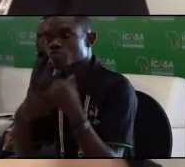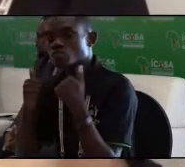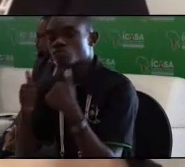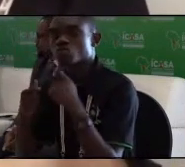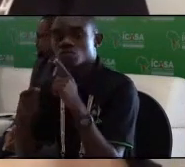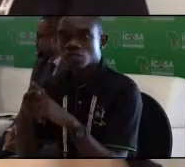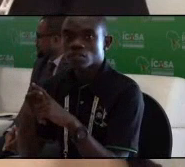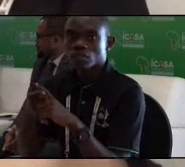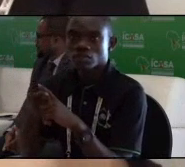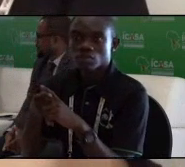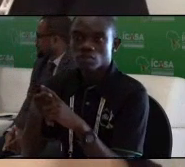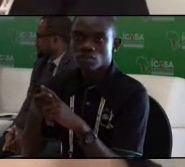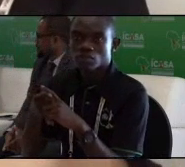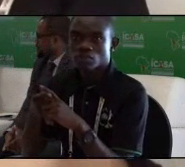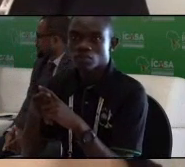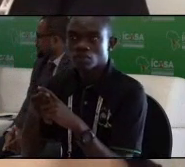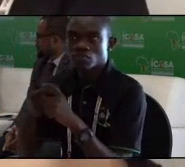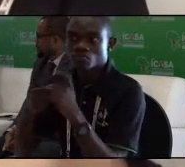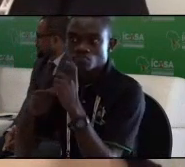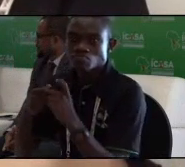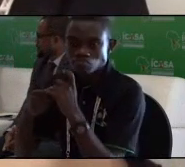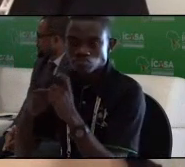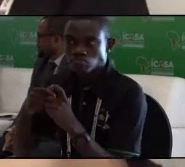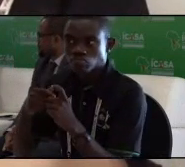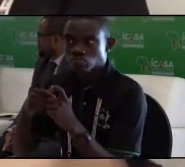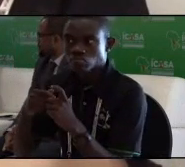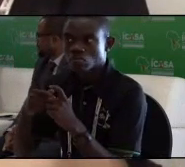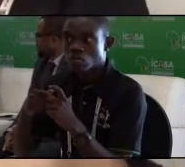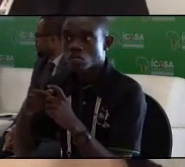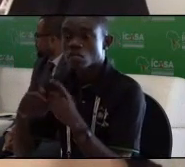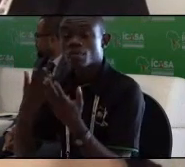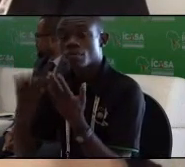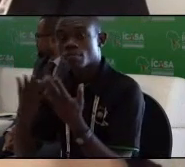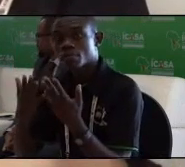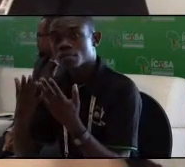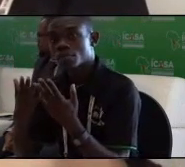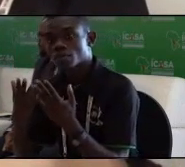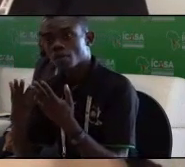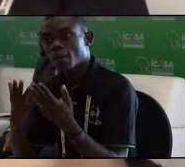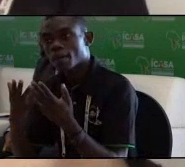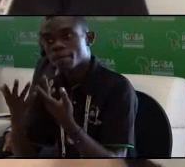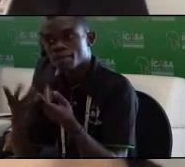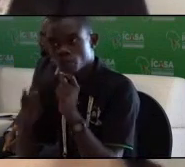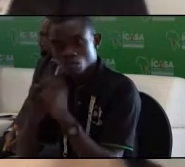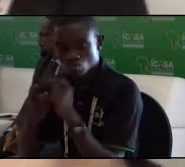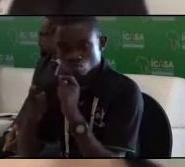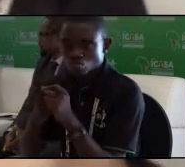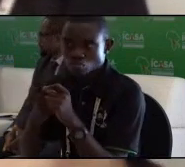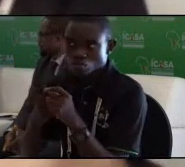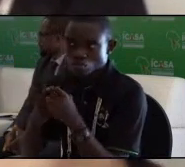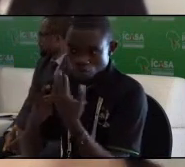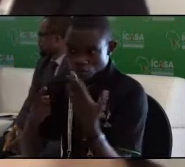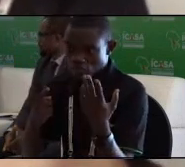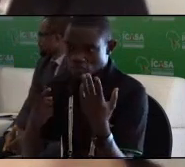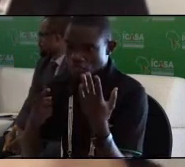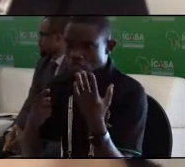therefore there was pickup. So there was, if the price is right, blood-based kits will not have a challenge in the